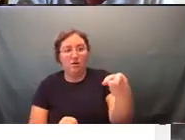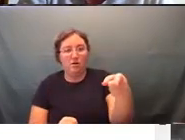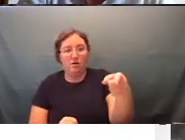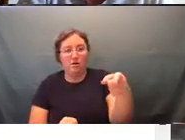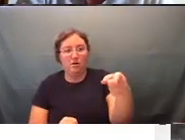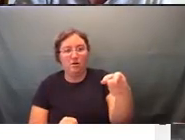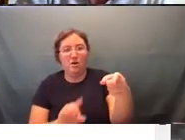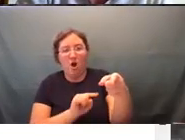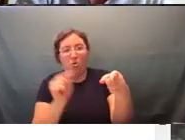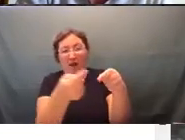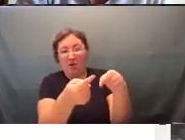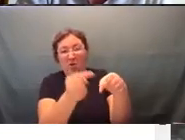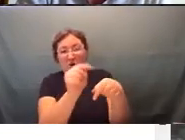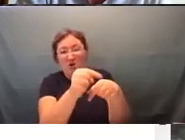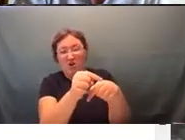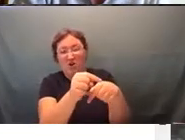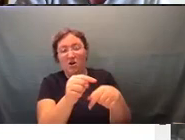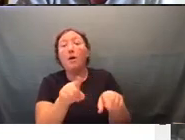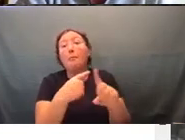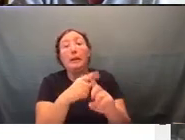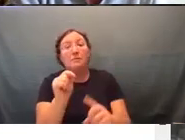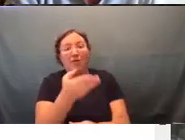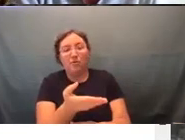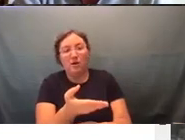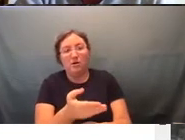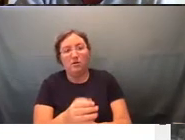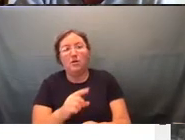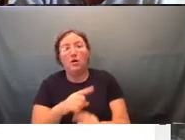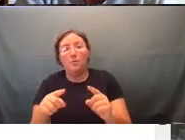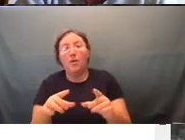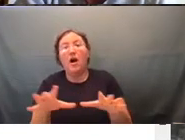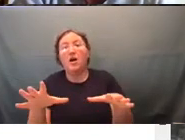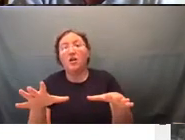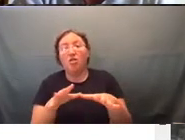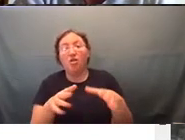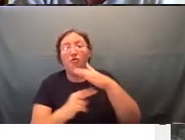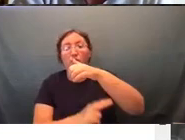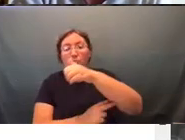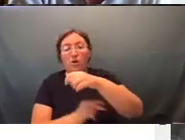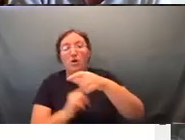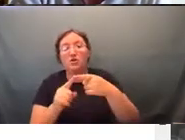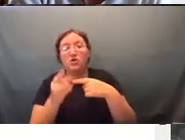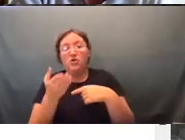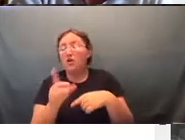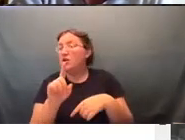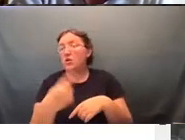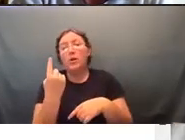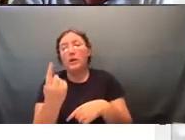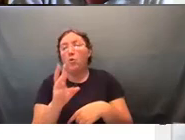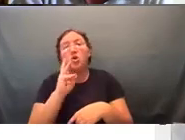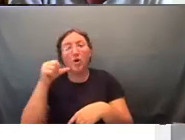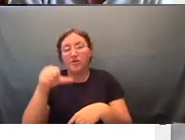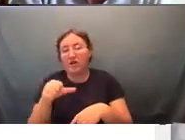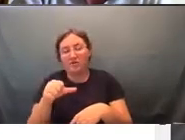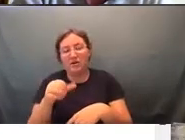this corner where there's also a bathroom. But the footbridge to Vernal Falls is the only water fountain out on the